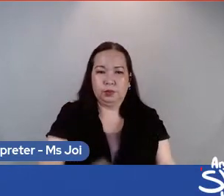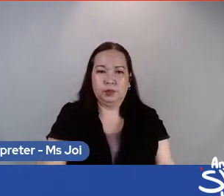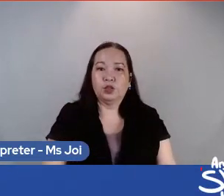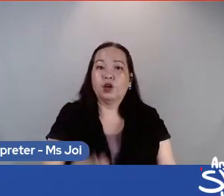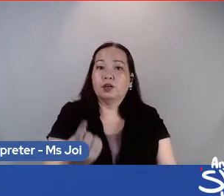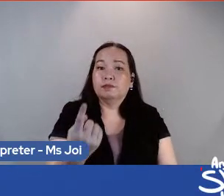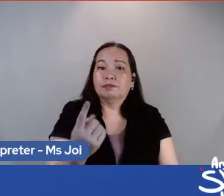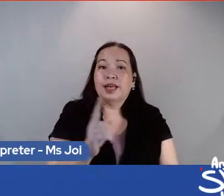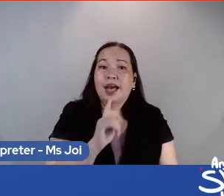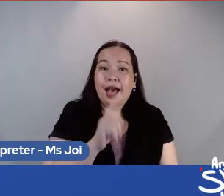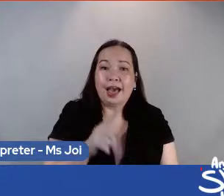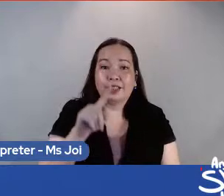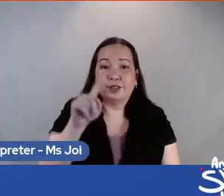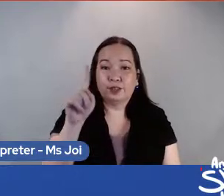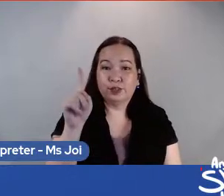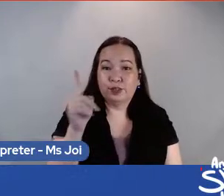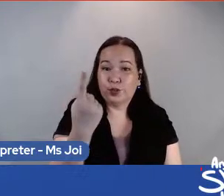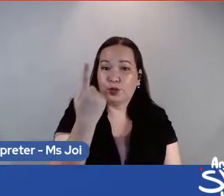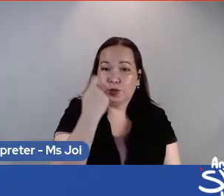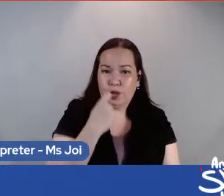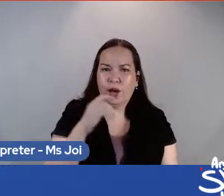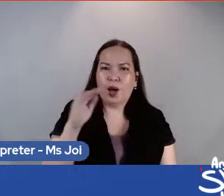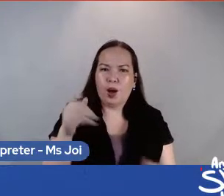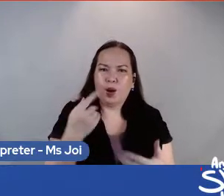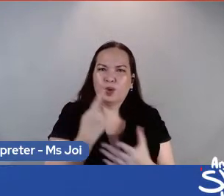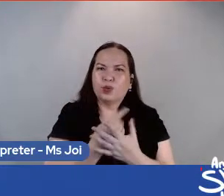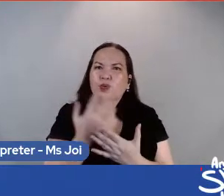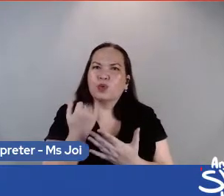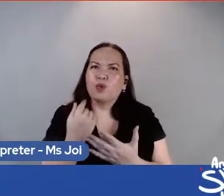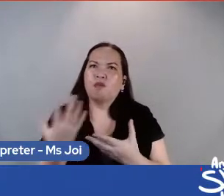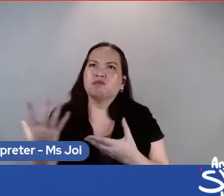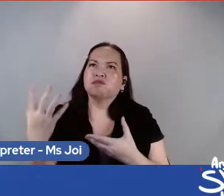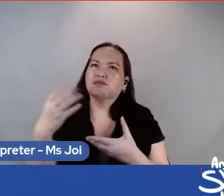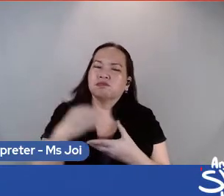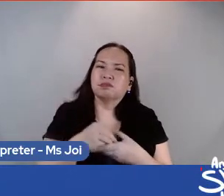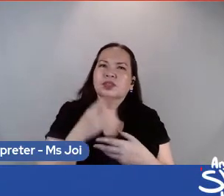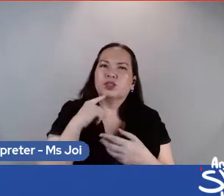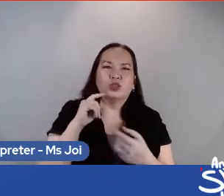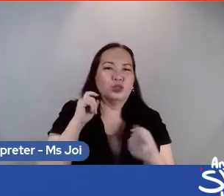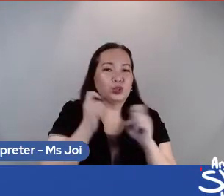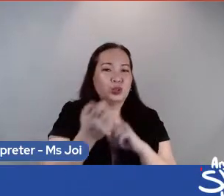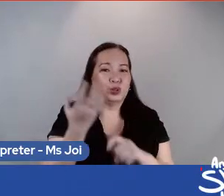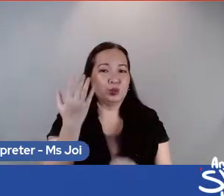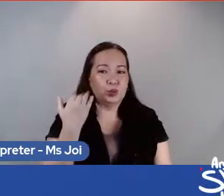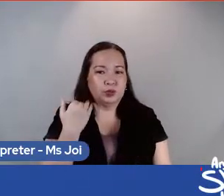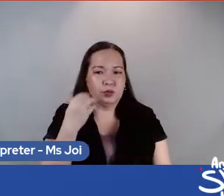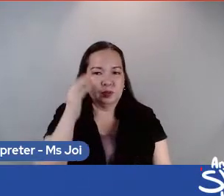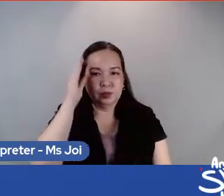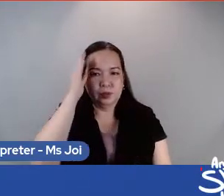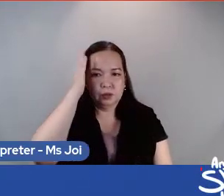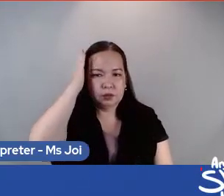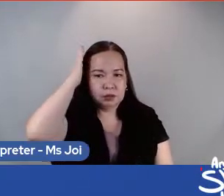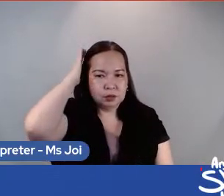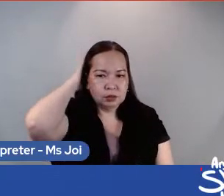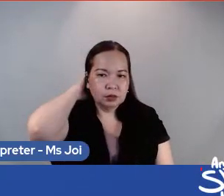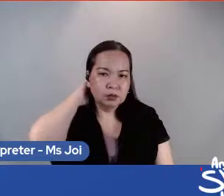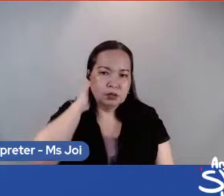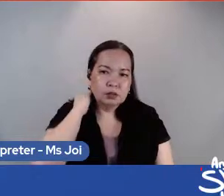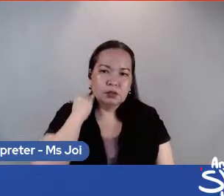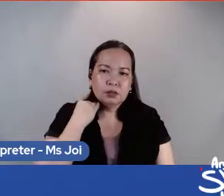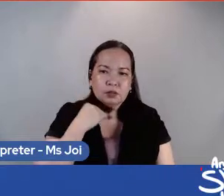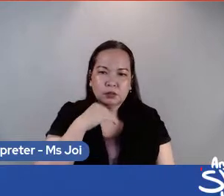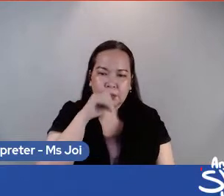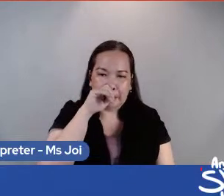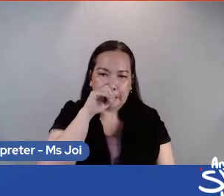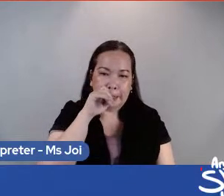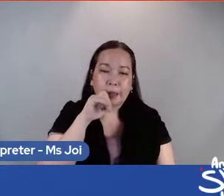question, how did PCIJ cover campaign finance? Because it has changed in the past decade, right? A decade ago, during the 2010 elections, Facebook